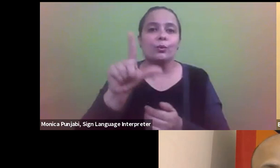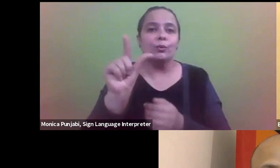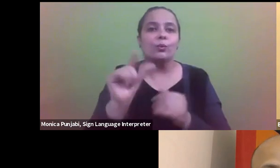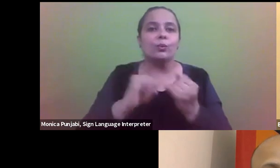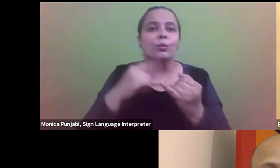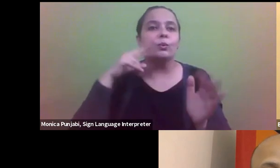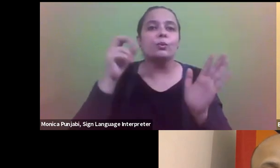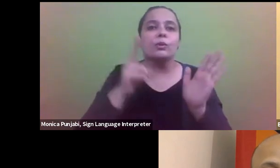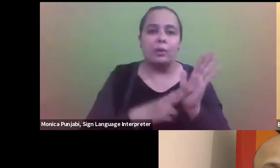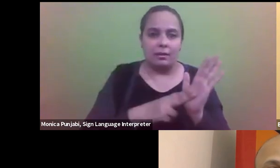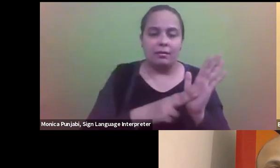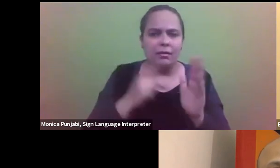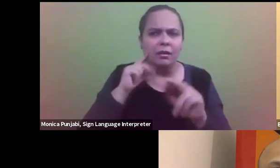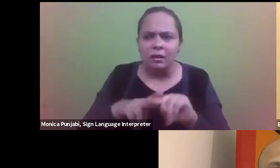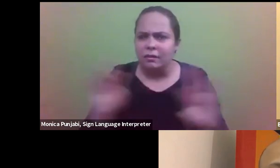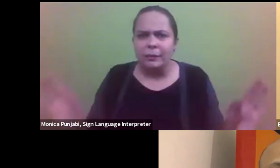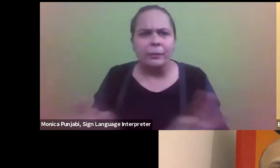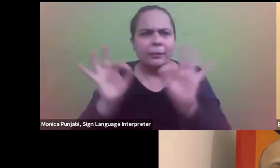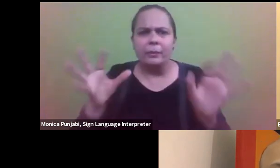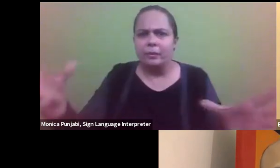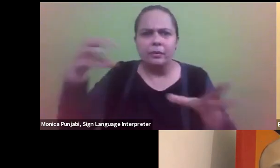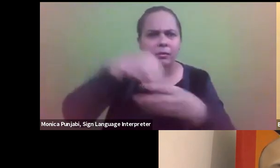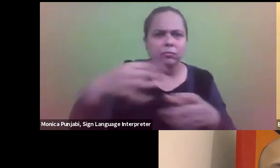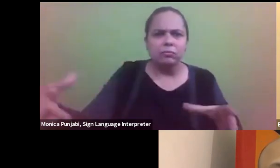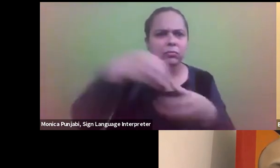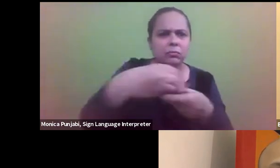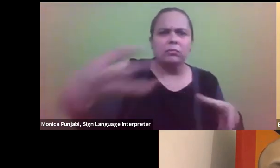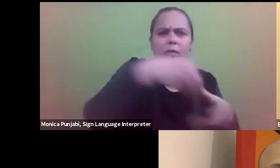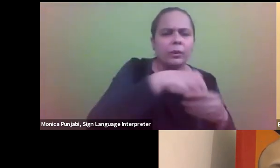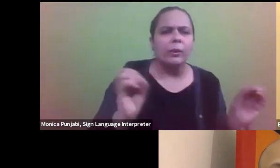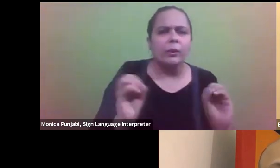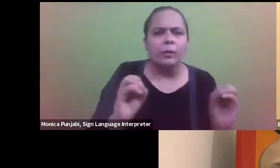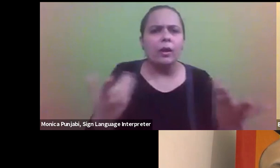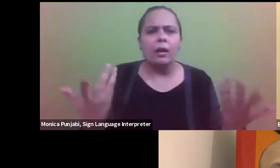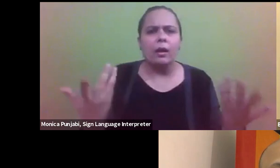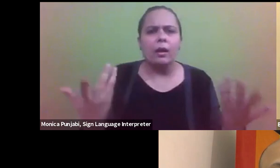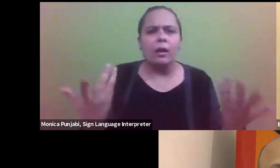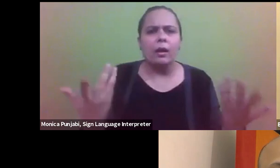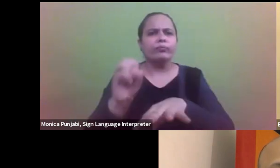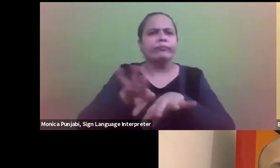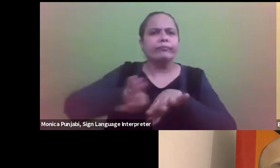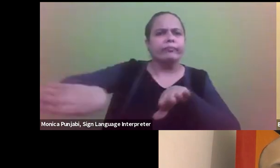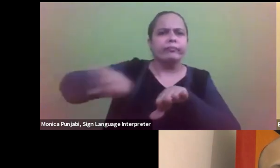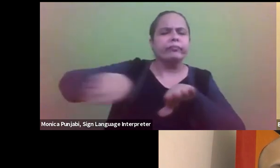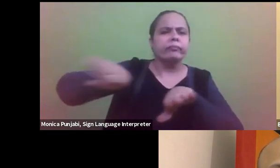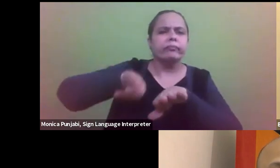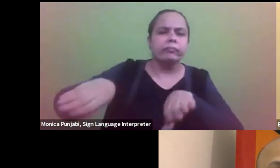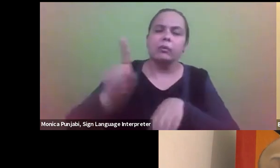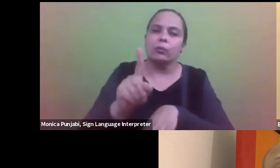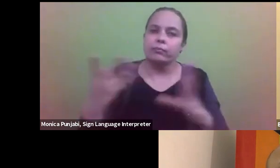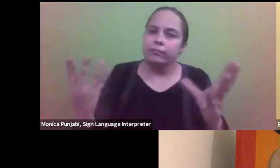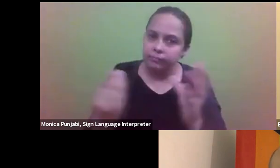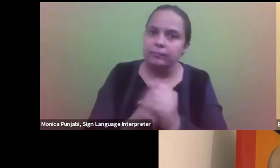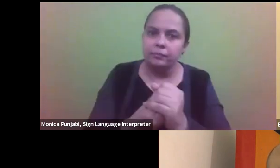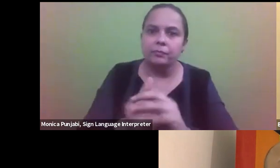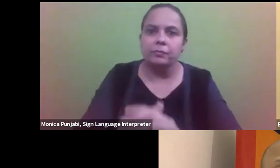magnified. So these platforms that we come on and we kind of talk about the chamber as well